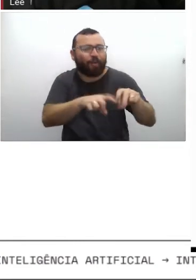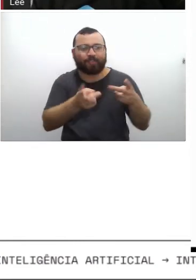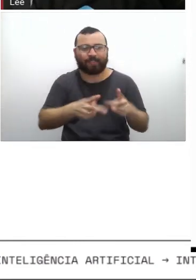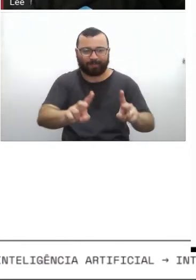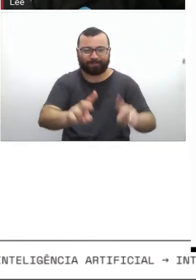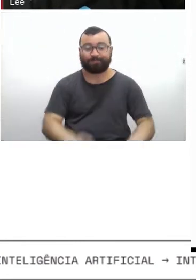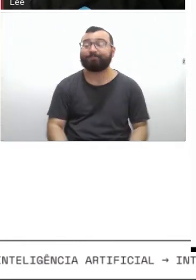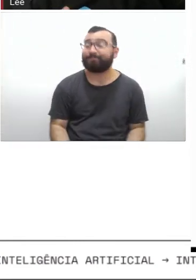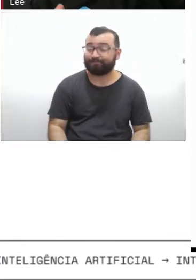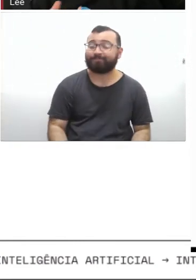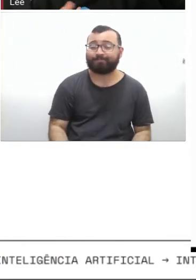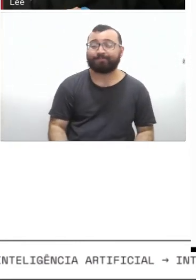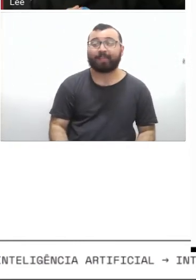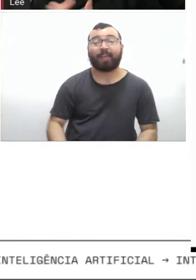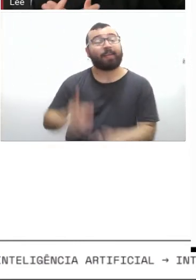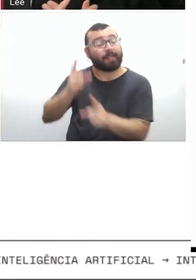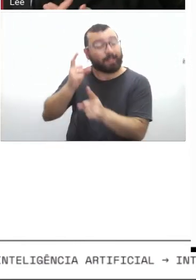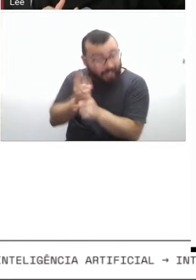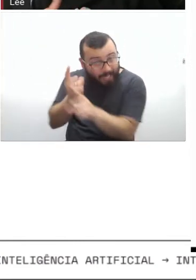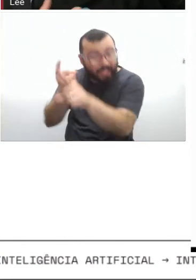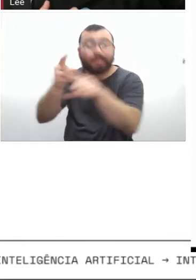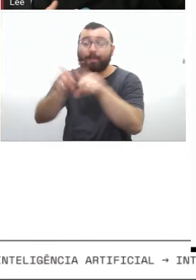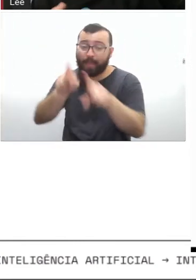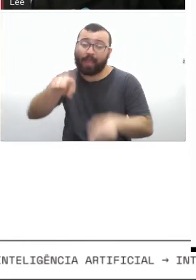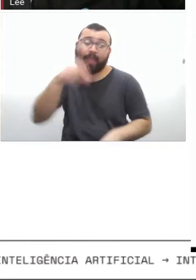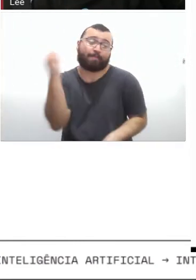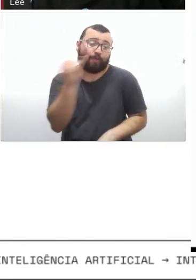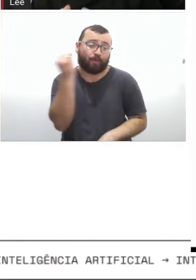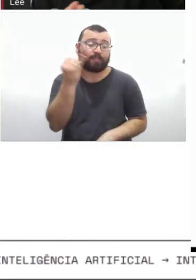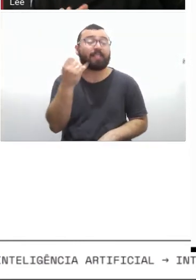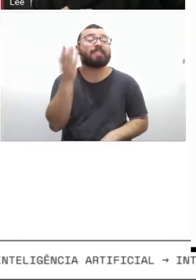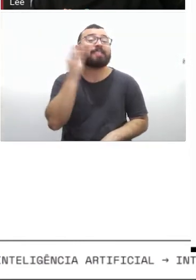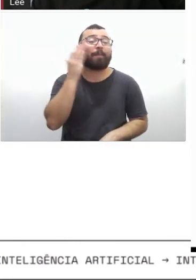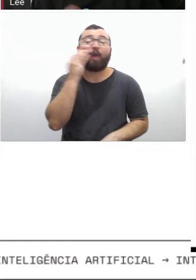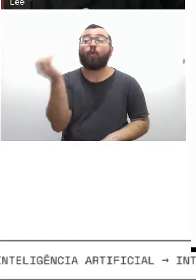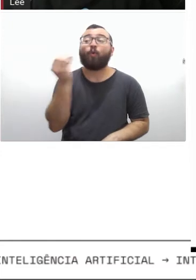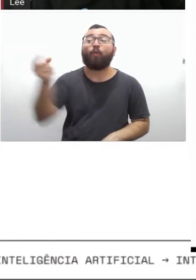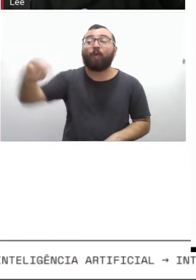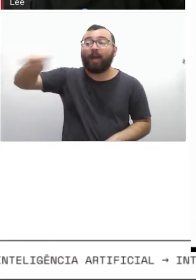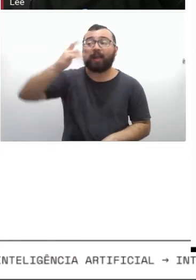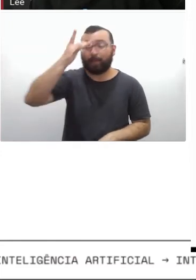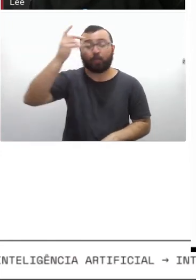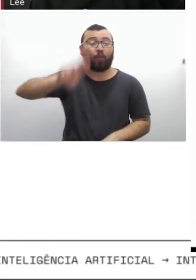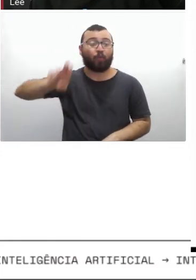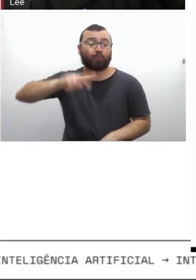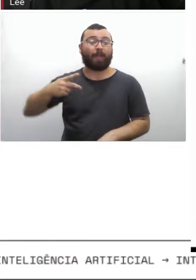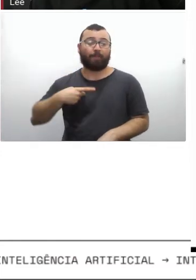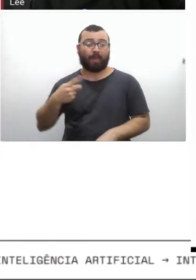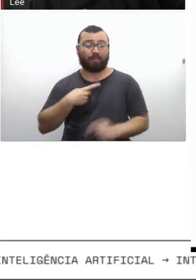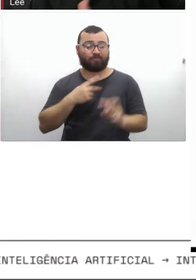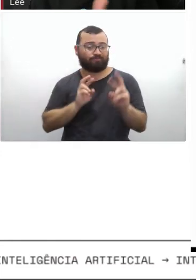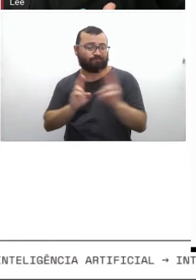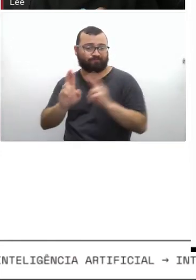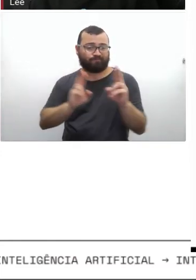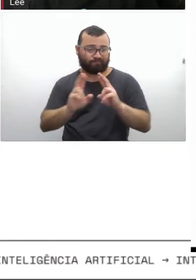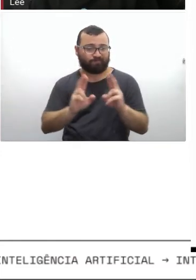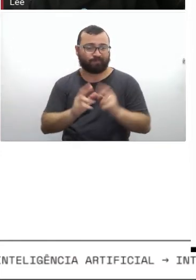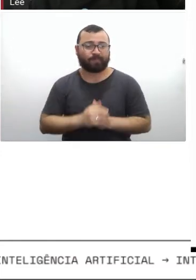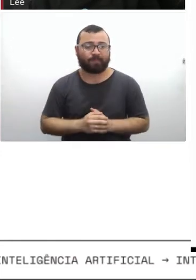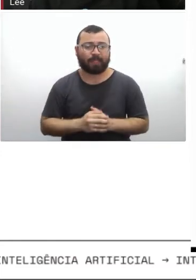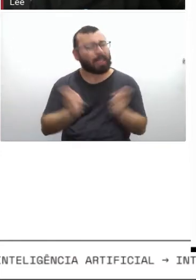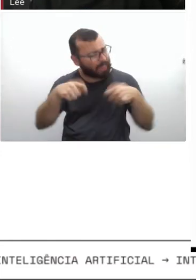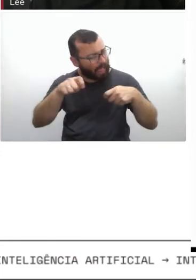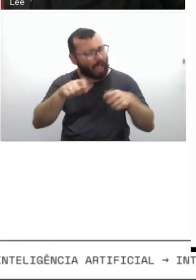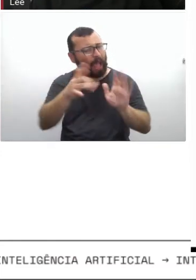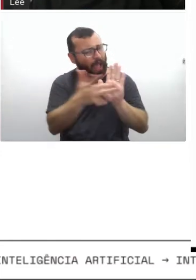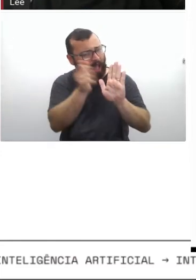Discovery is also important, and you want to figure out like, how did my users find my chatbot? Did they find it for web? Then you can find